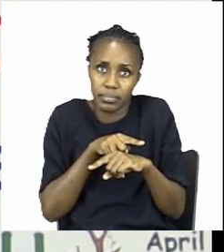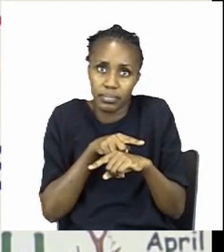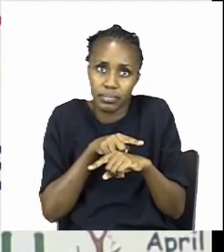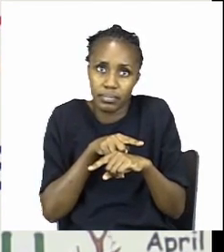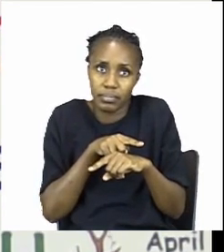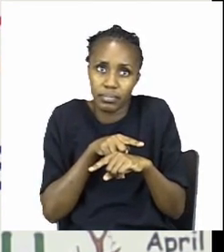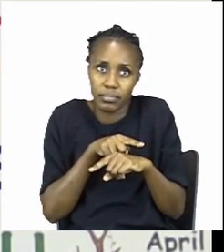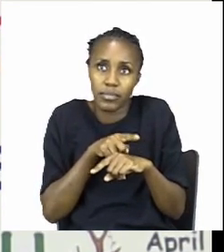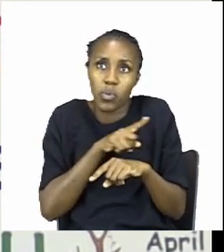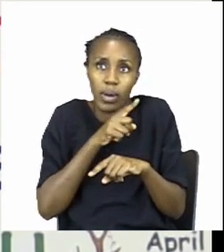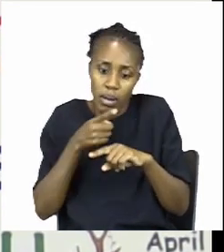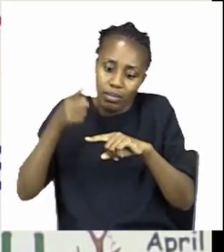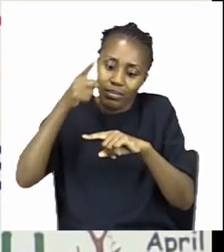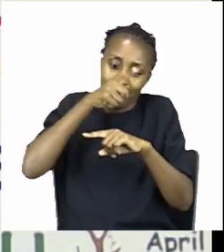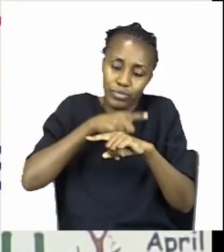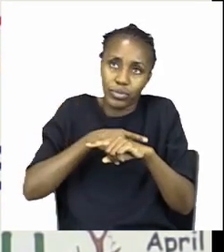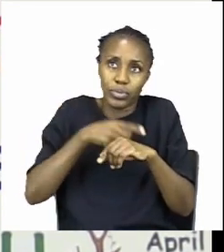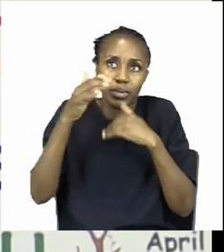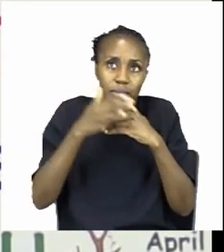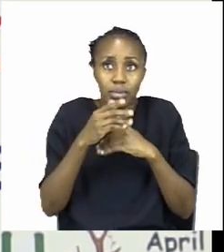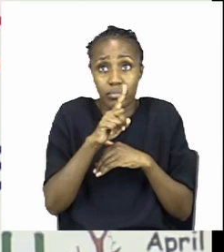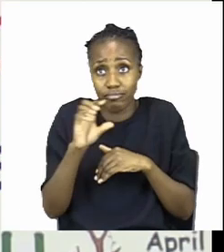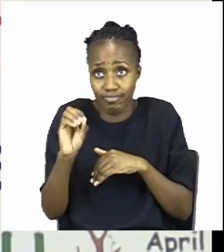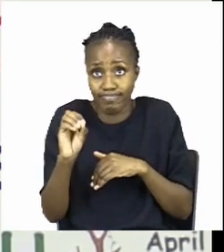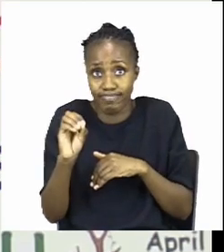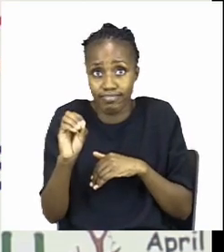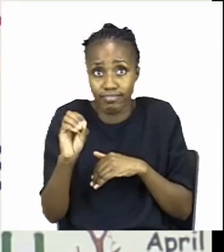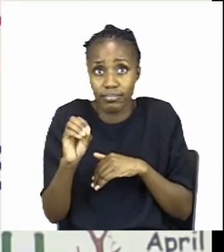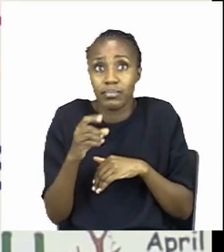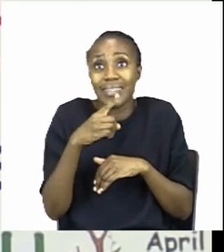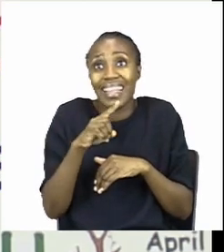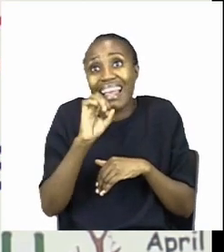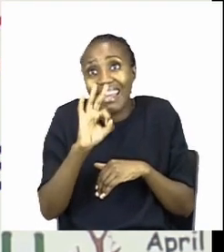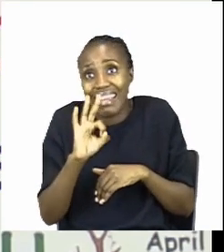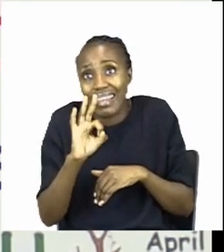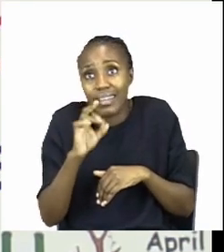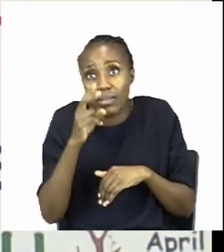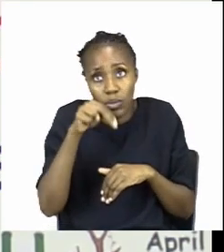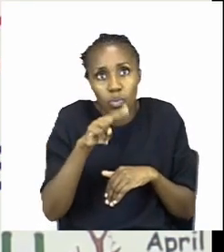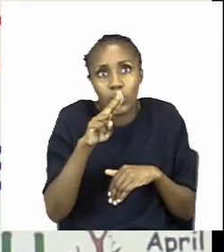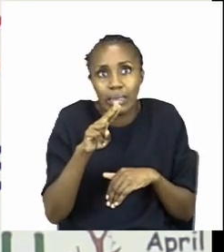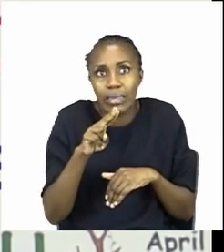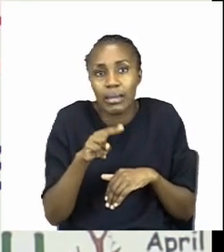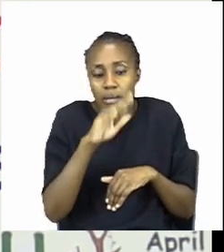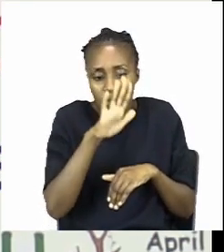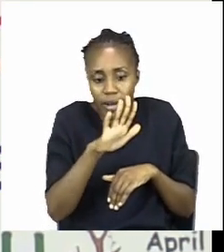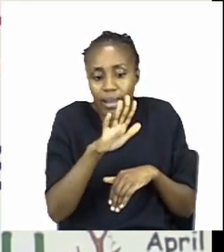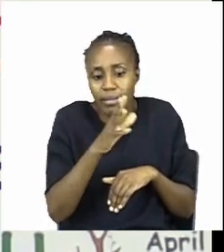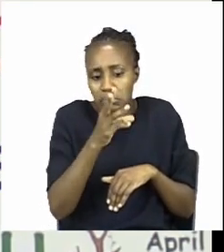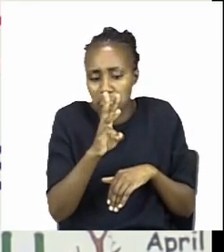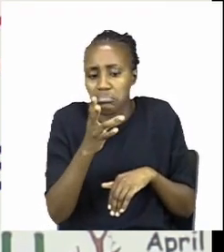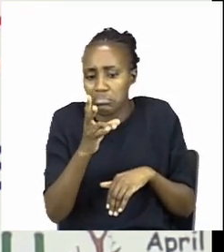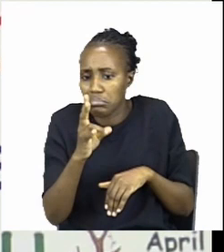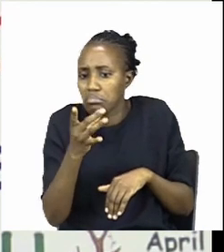we are rounding off to the nearest 10. But if our units are more than 4,